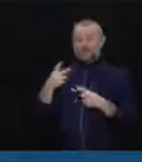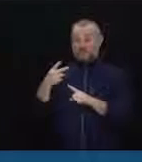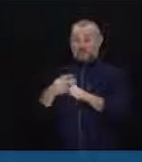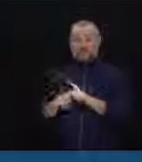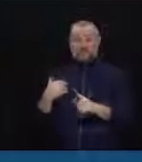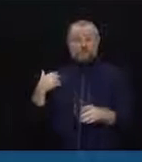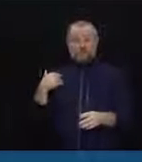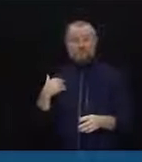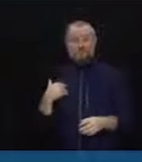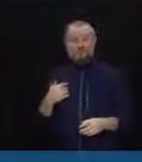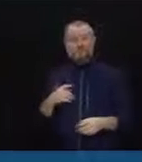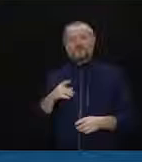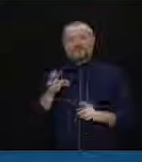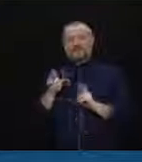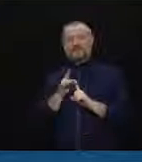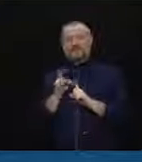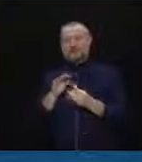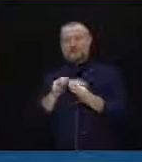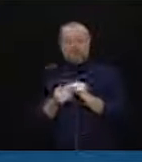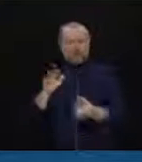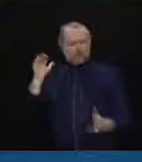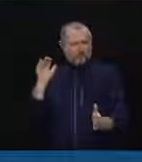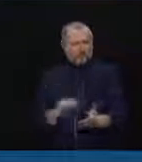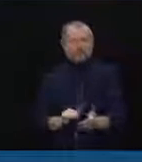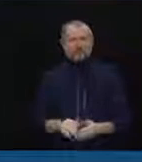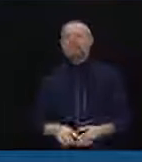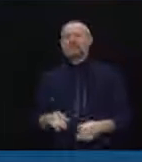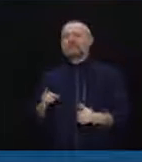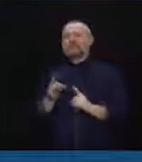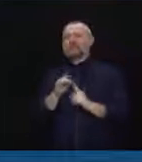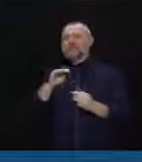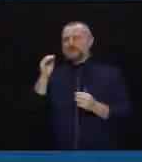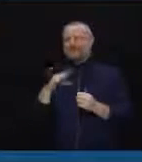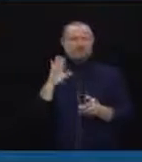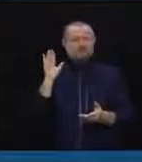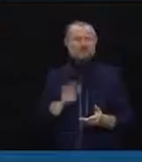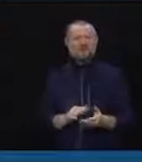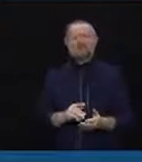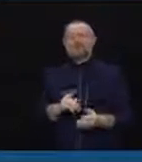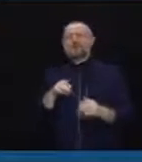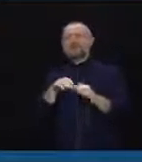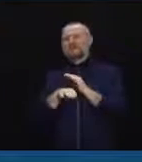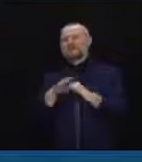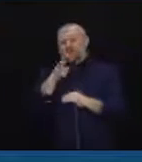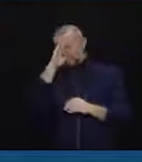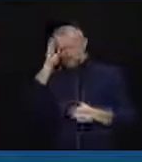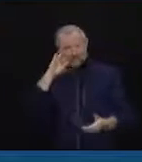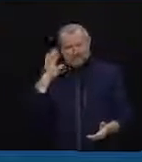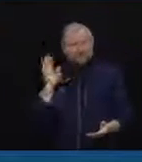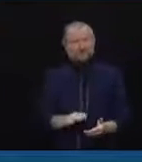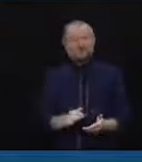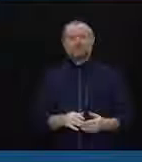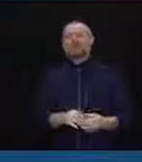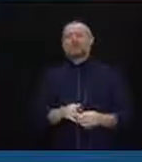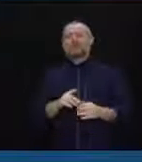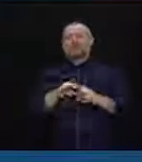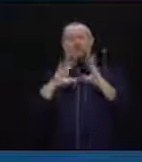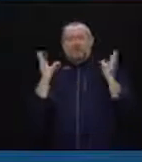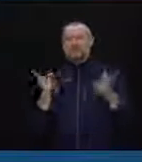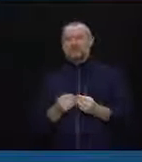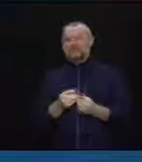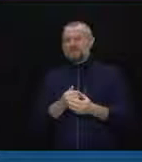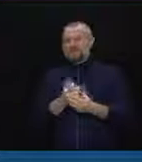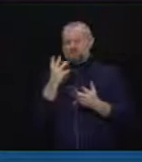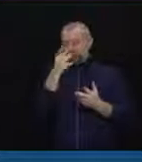down, hospitalizations are down, cases per 100,000 are down, and new admissions are down. That is a beautiful picture. That may be one of my favorite